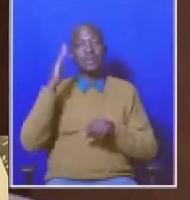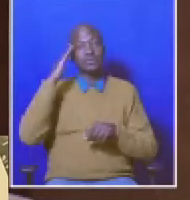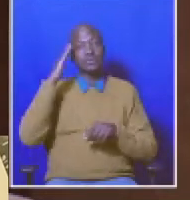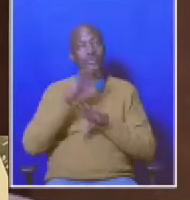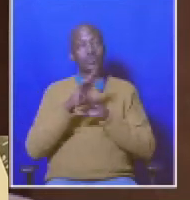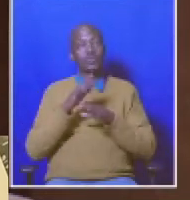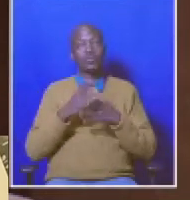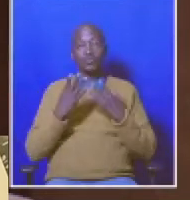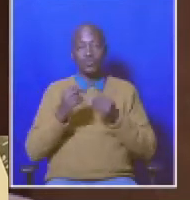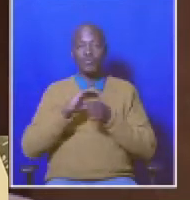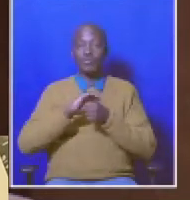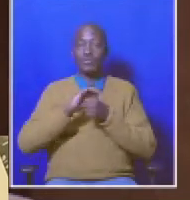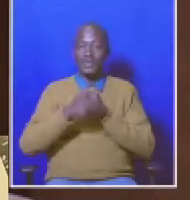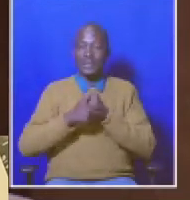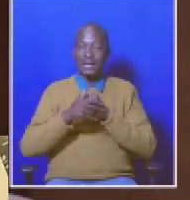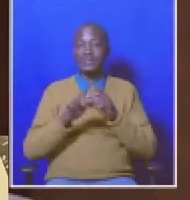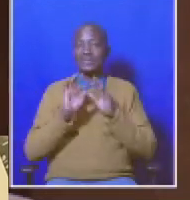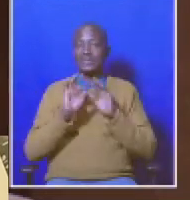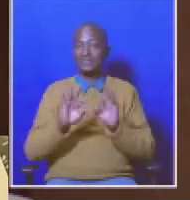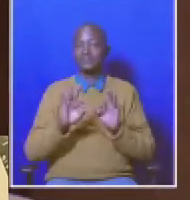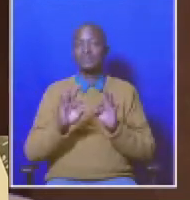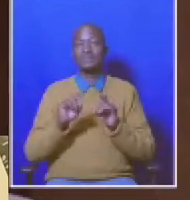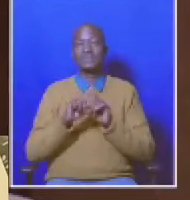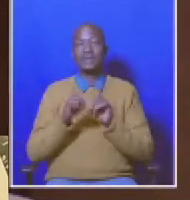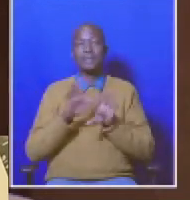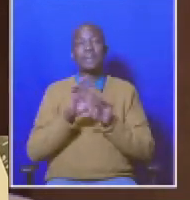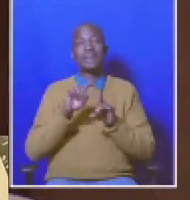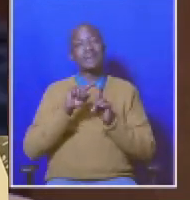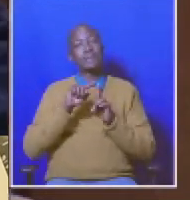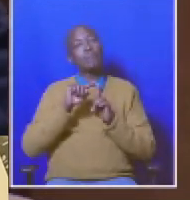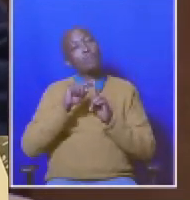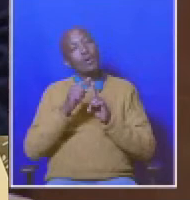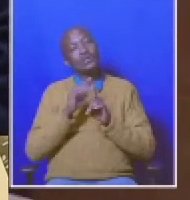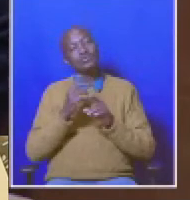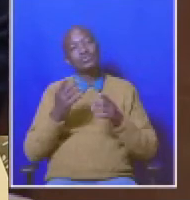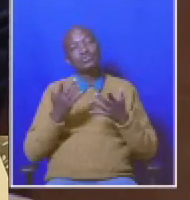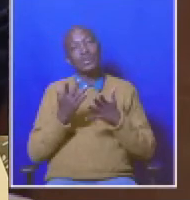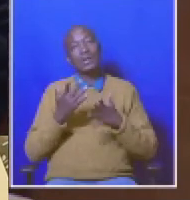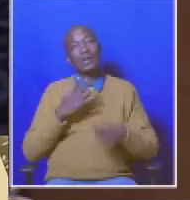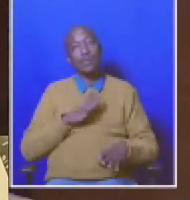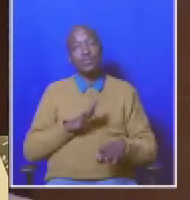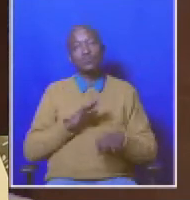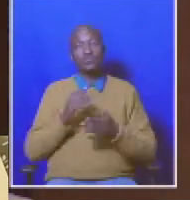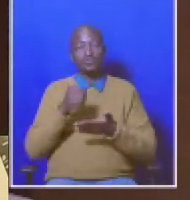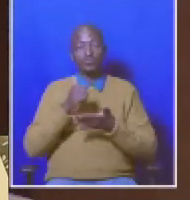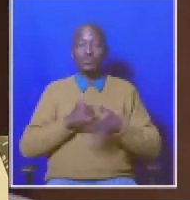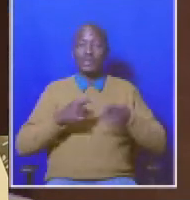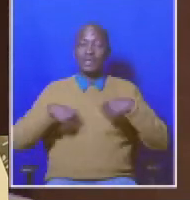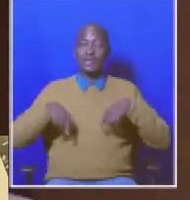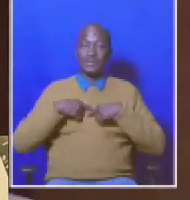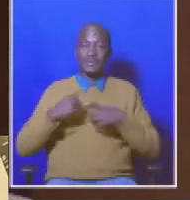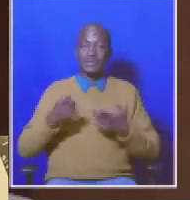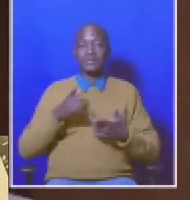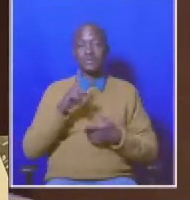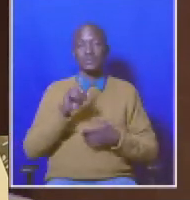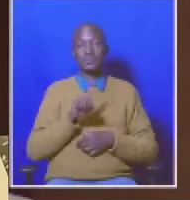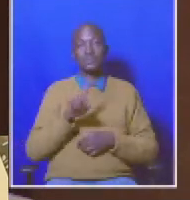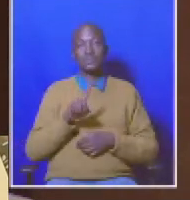have already covered this very well. But the point where I want you to help us is the fact